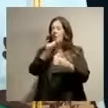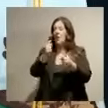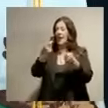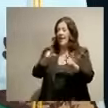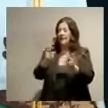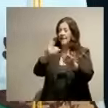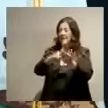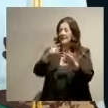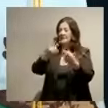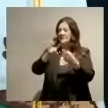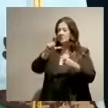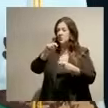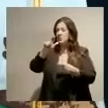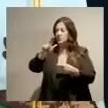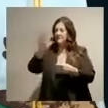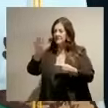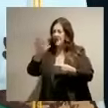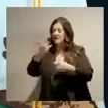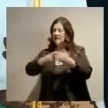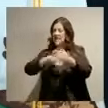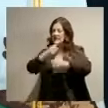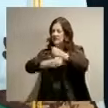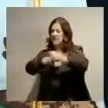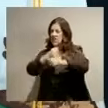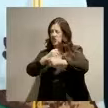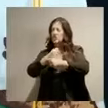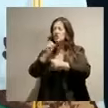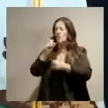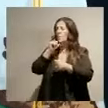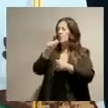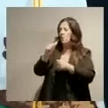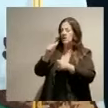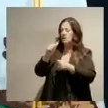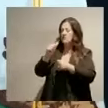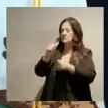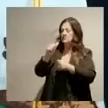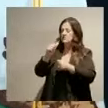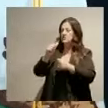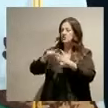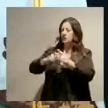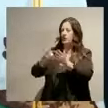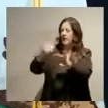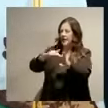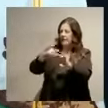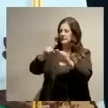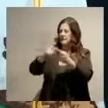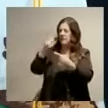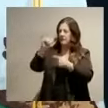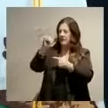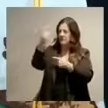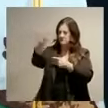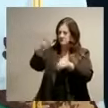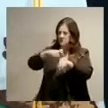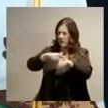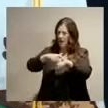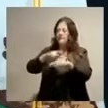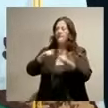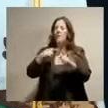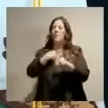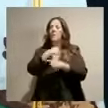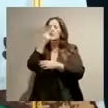the 2025 tax year, so it wouldn't begin immediately, and really we look at it as beginning in